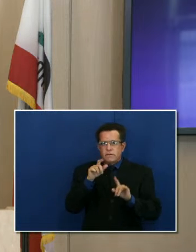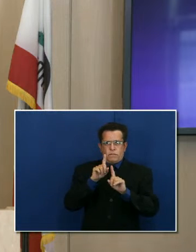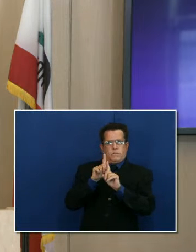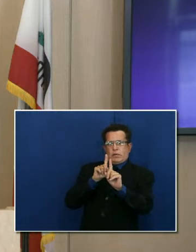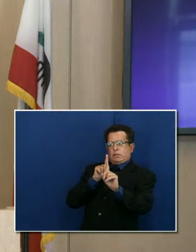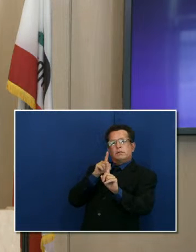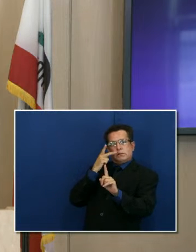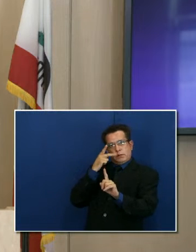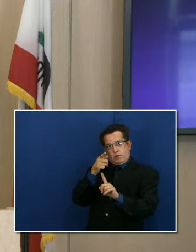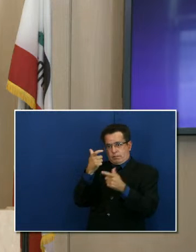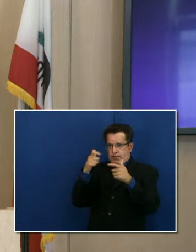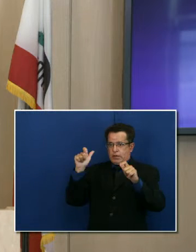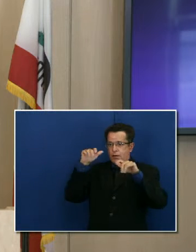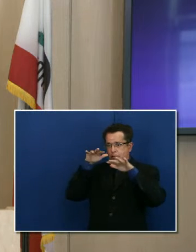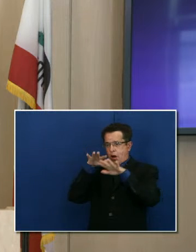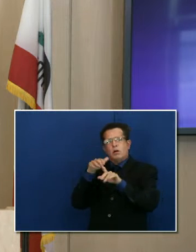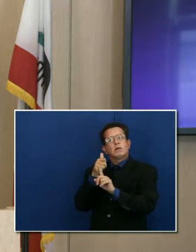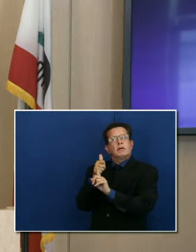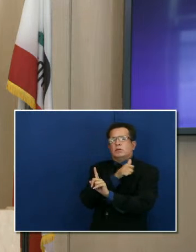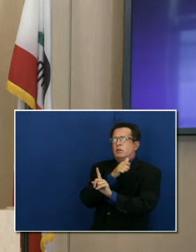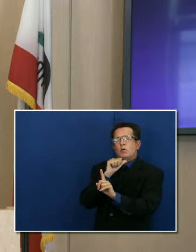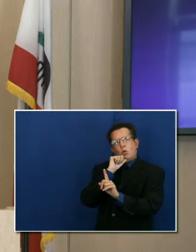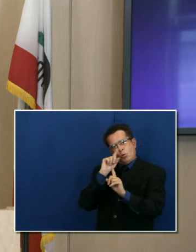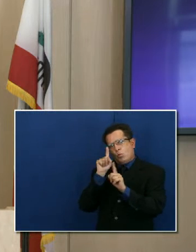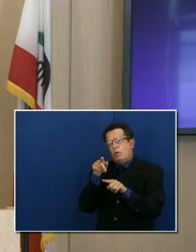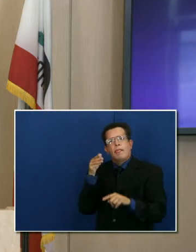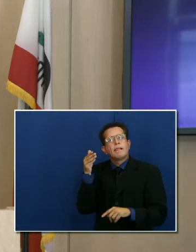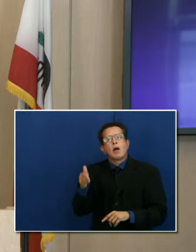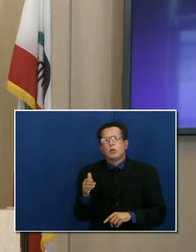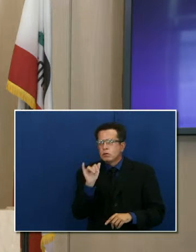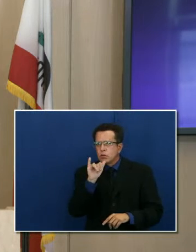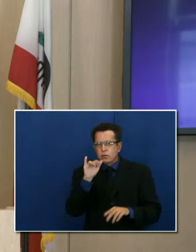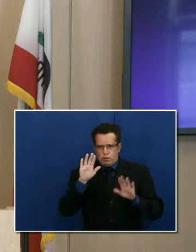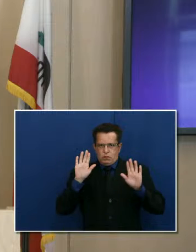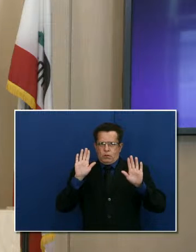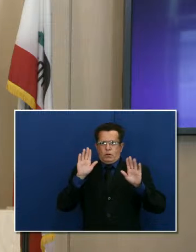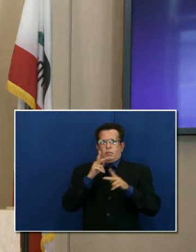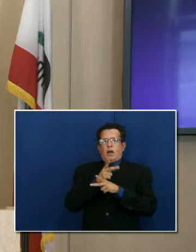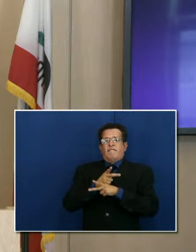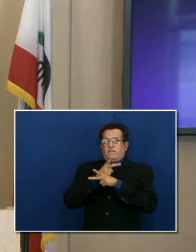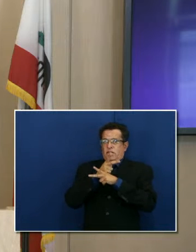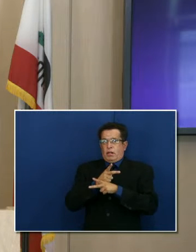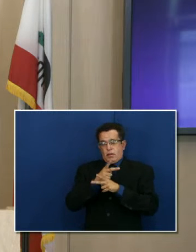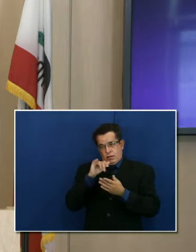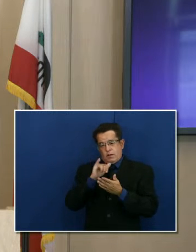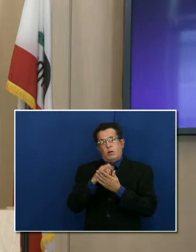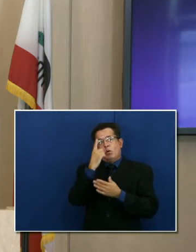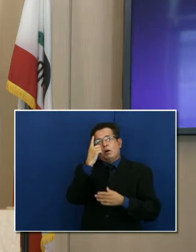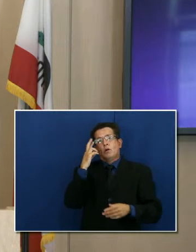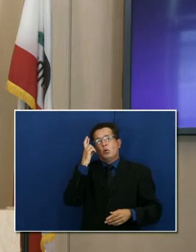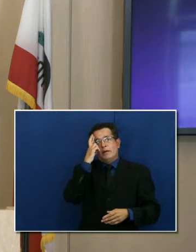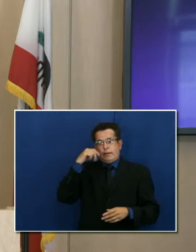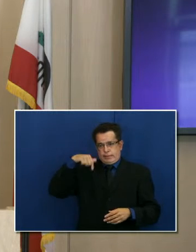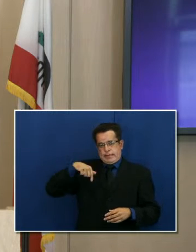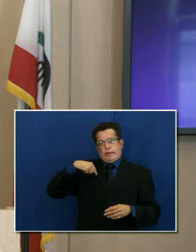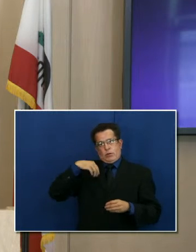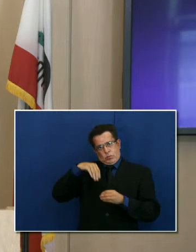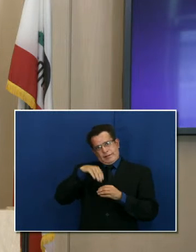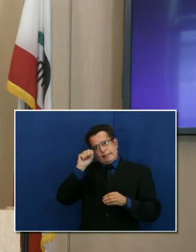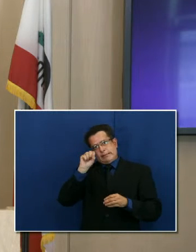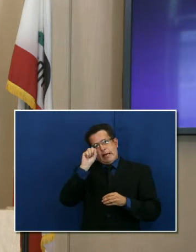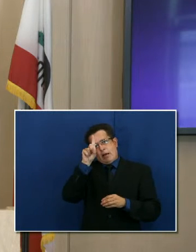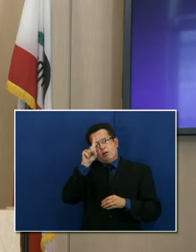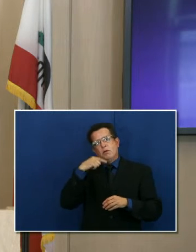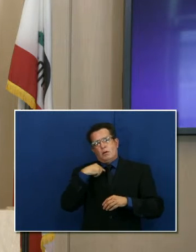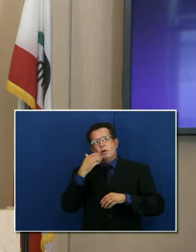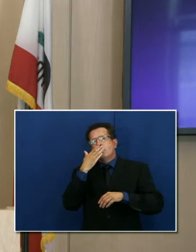maintaining social distancing and avoiding large gatherings. One of the reasons the county has avoided harsher restrictions is because